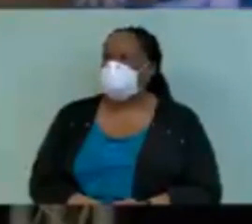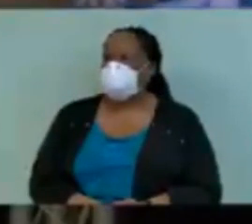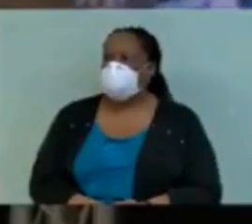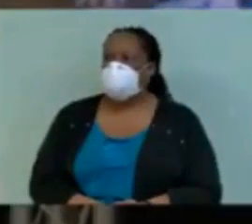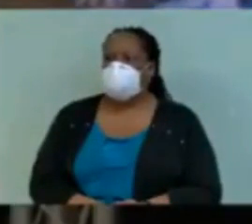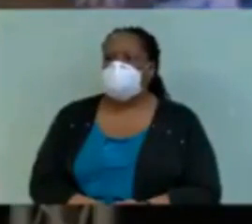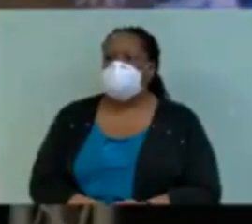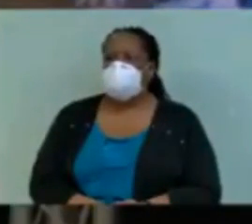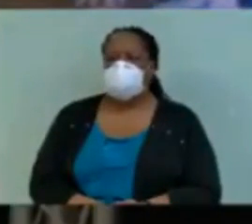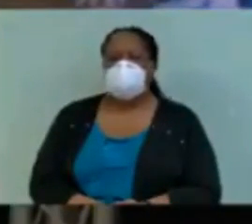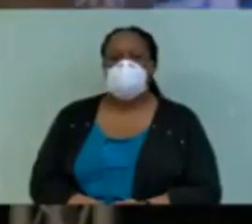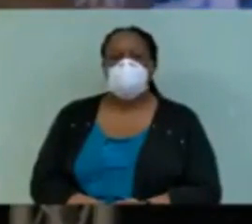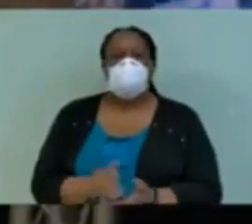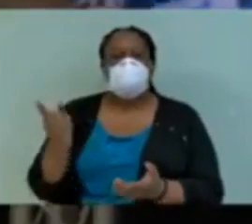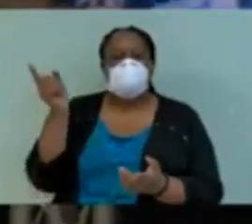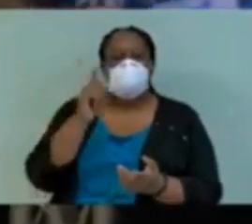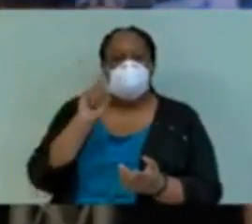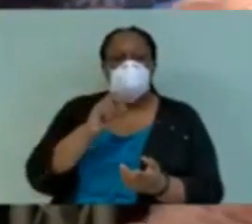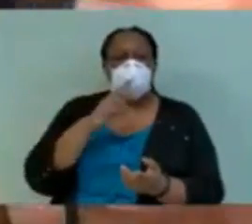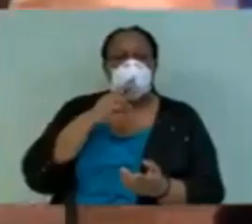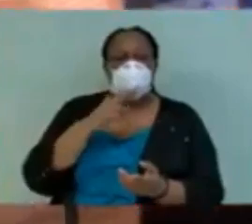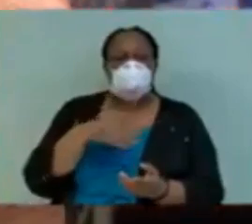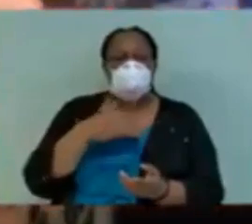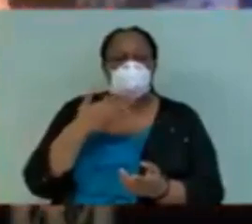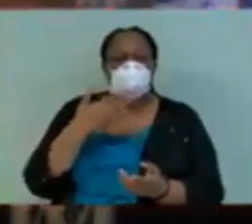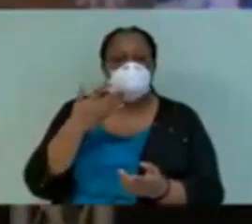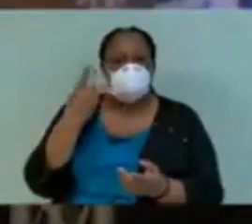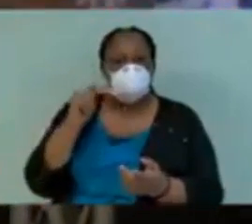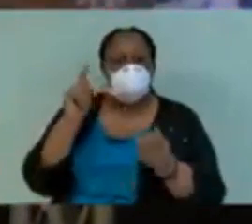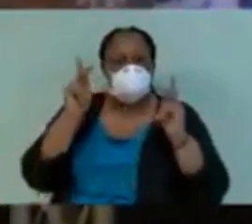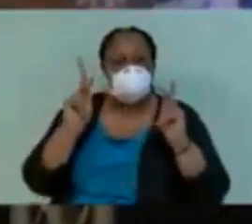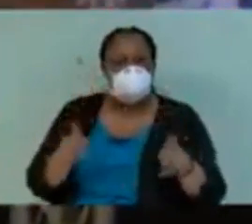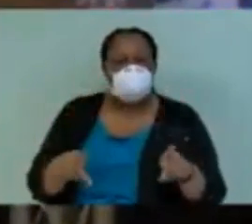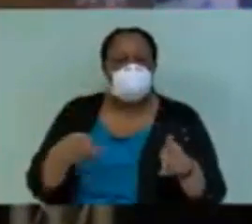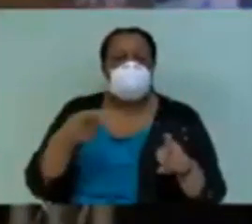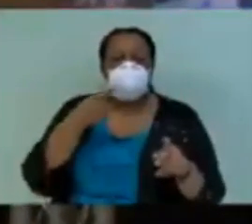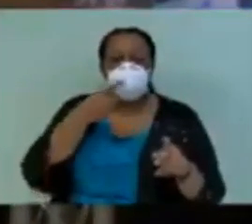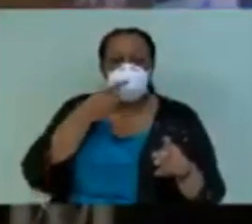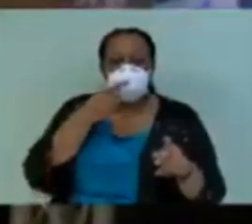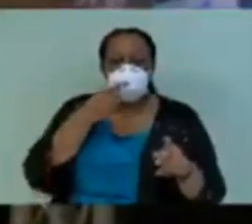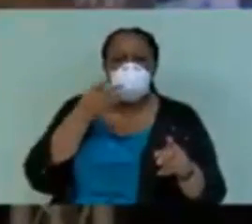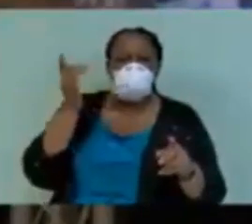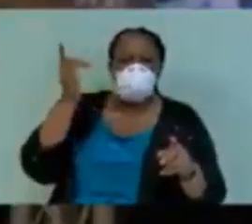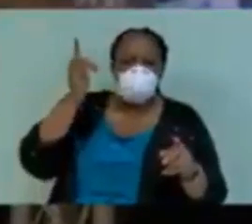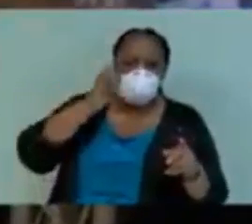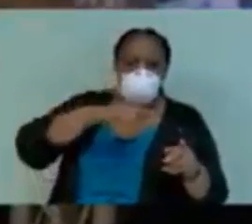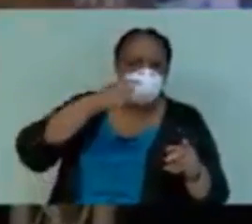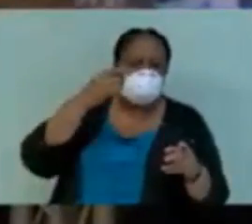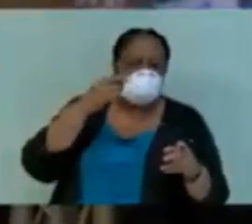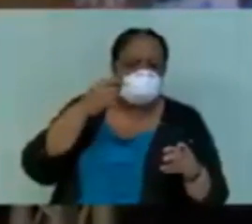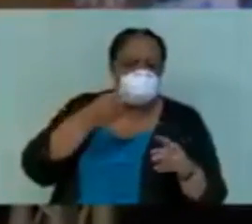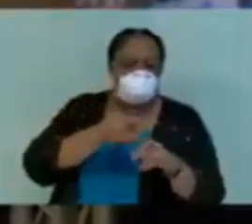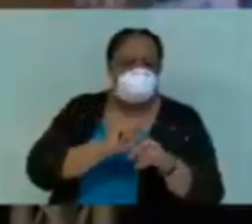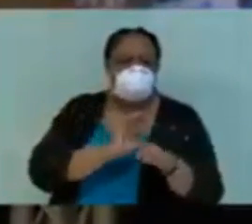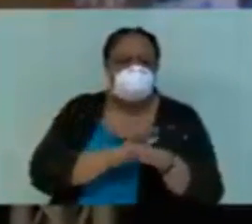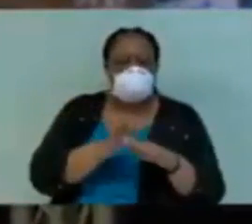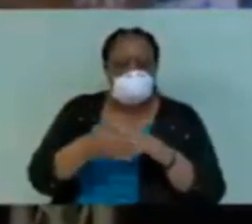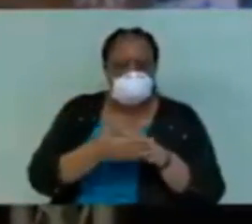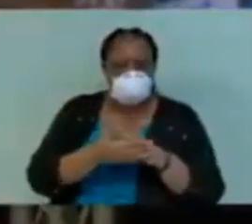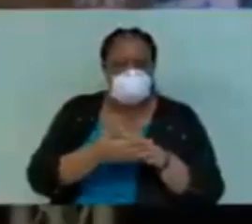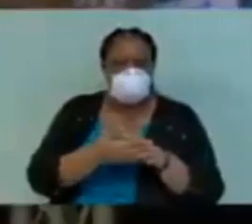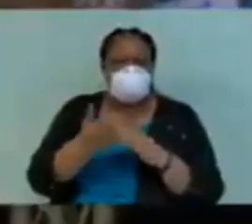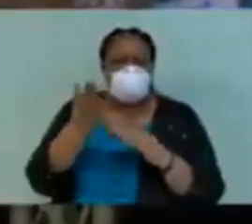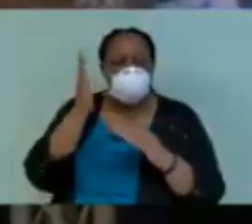how they are being quarantined or where they are being quarantined, and will all of them be tested for